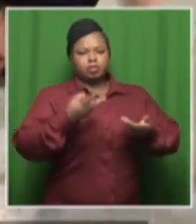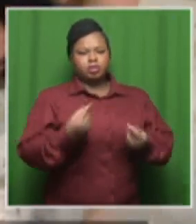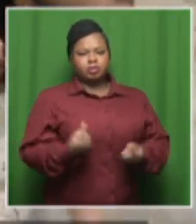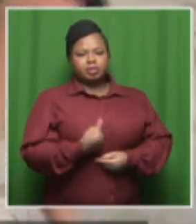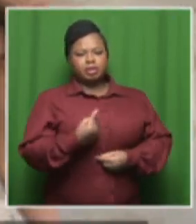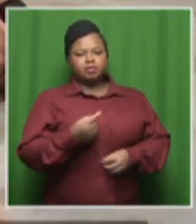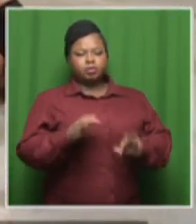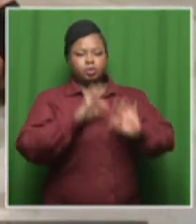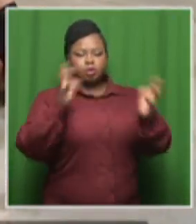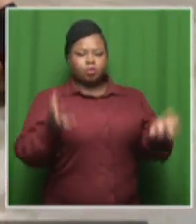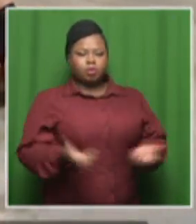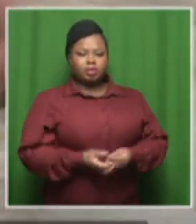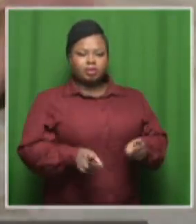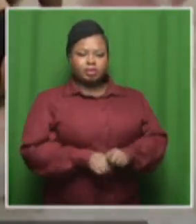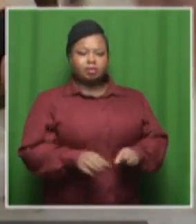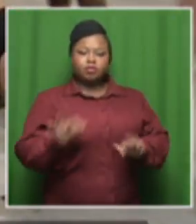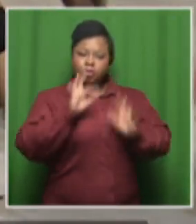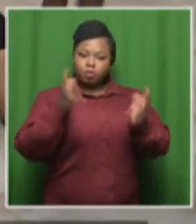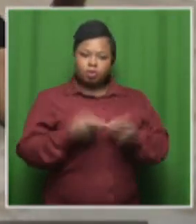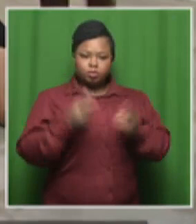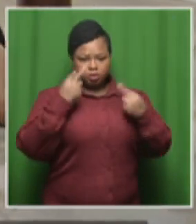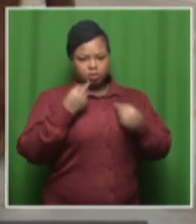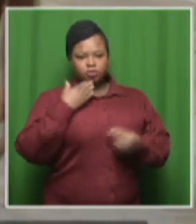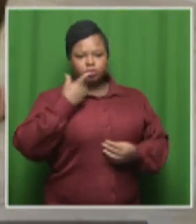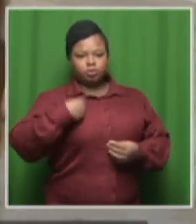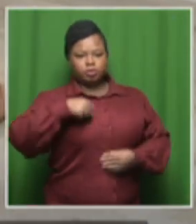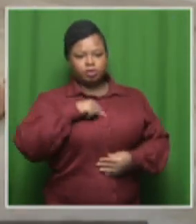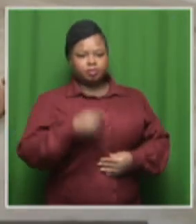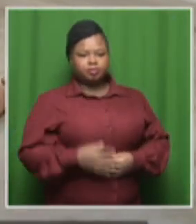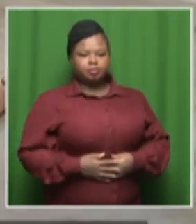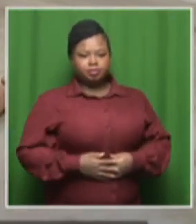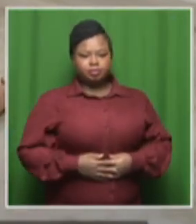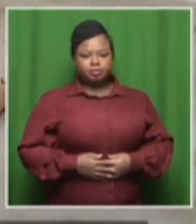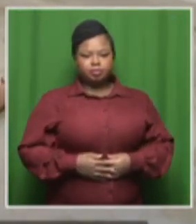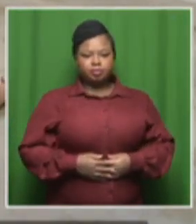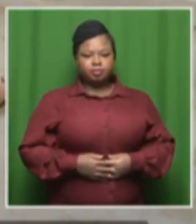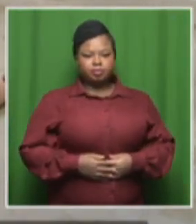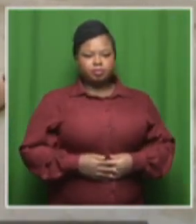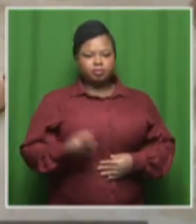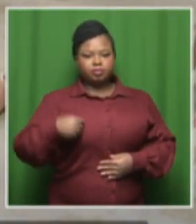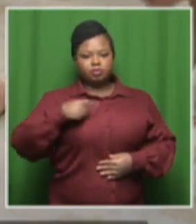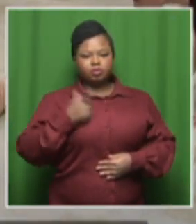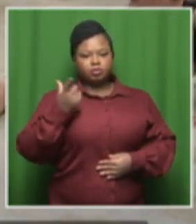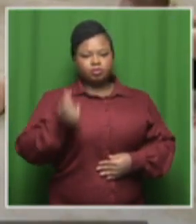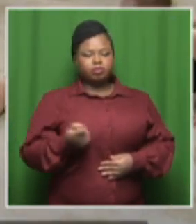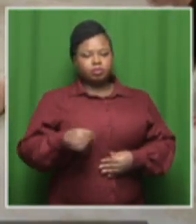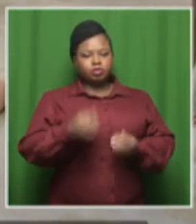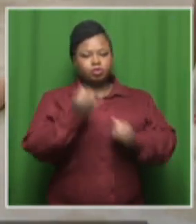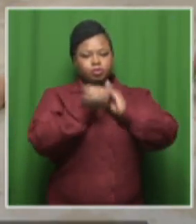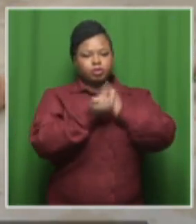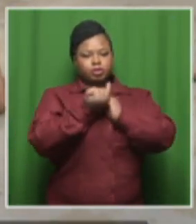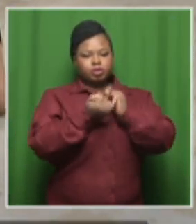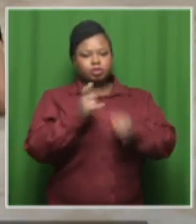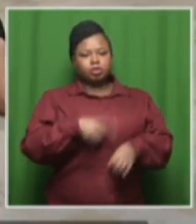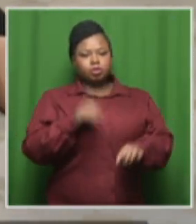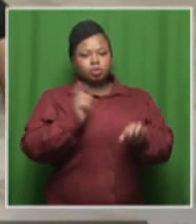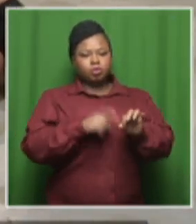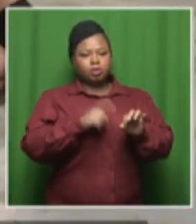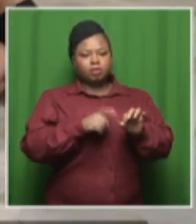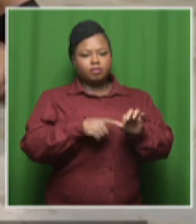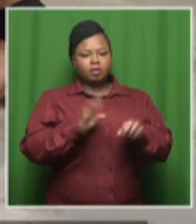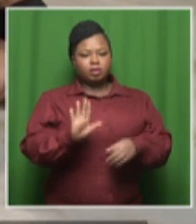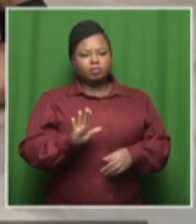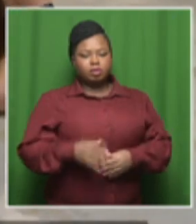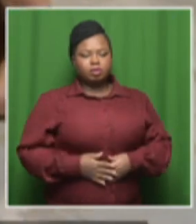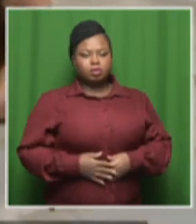world, but also for the world to see us, Anyway, so we do these competitions that are qualifiers, and the